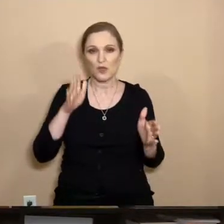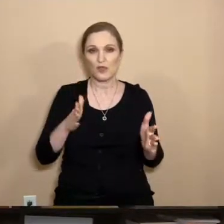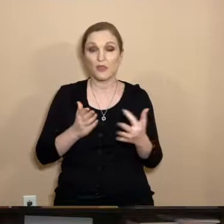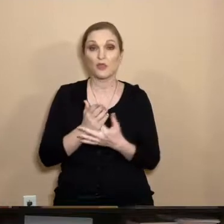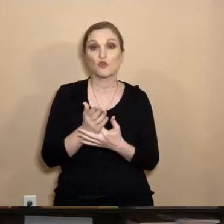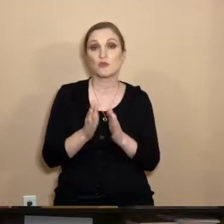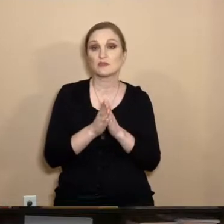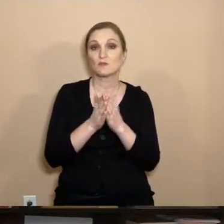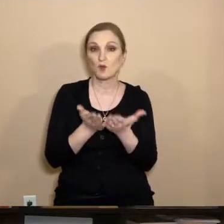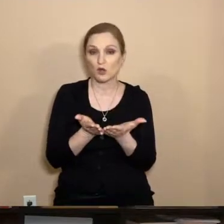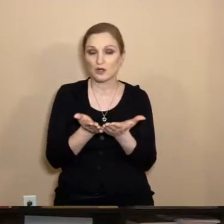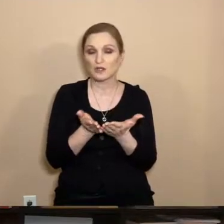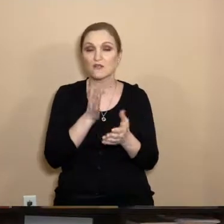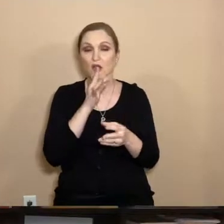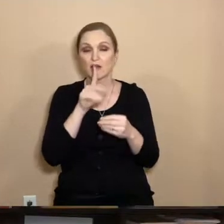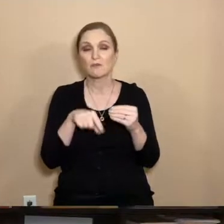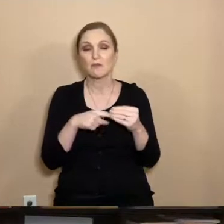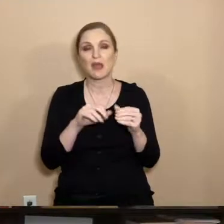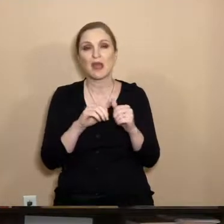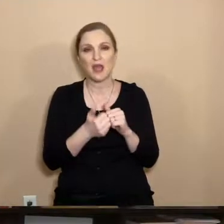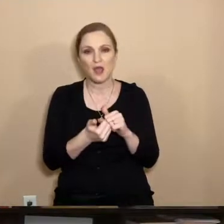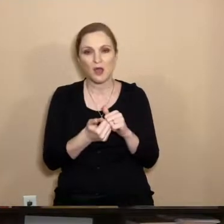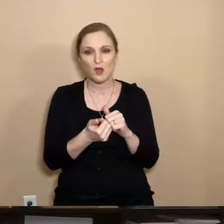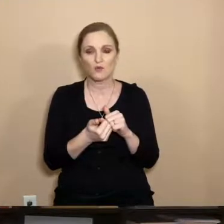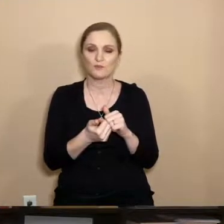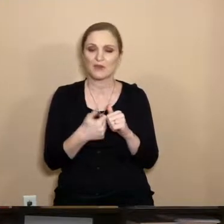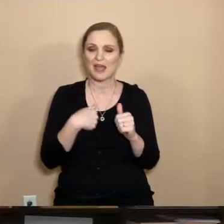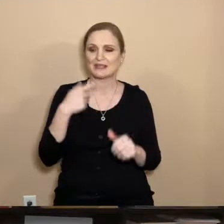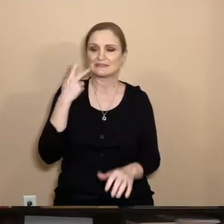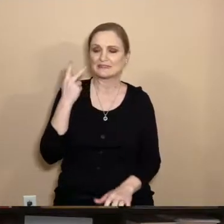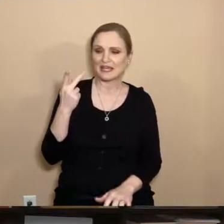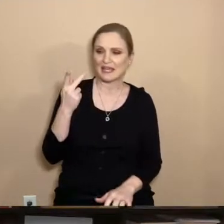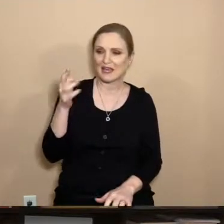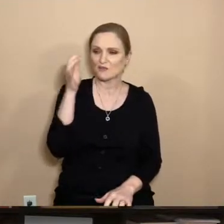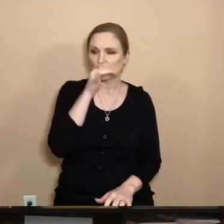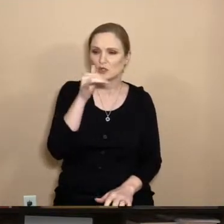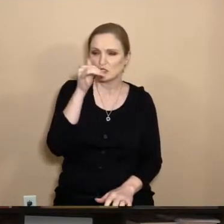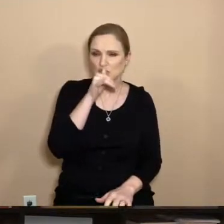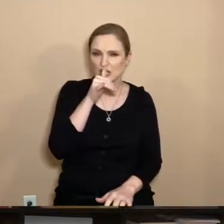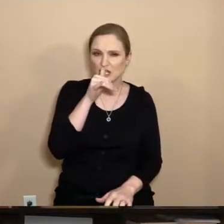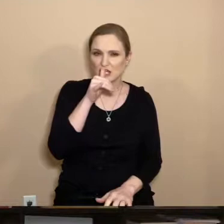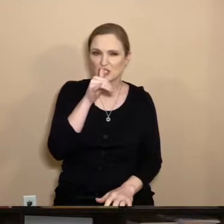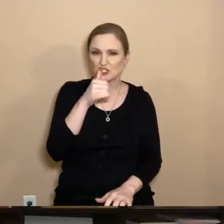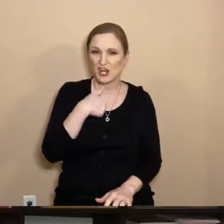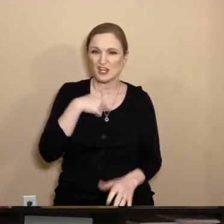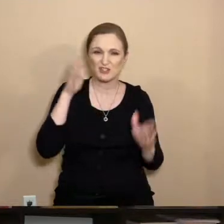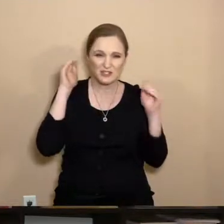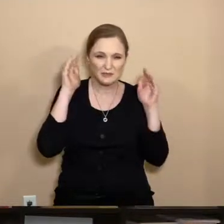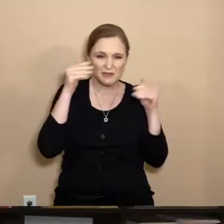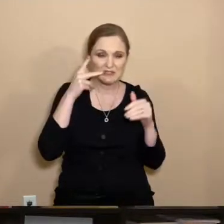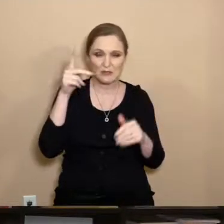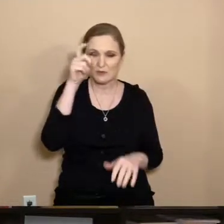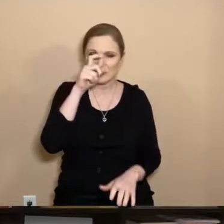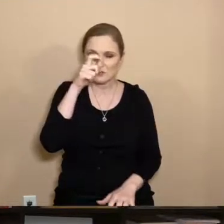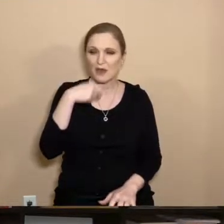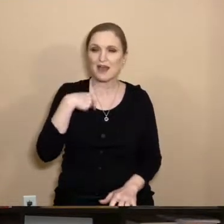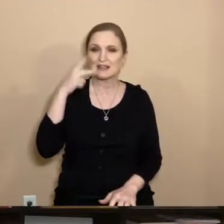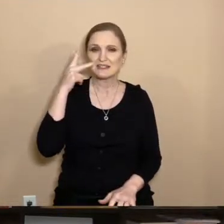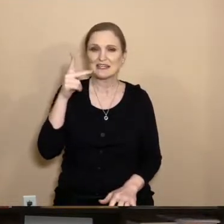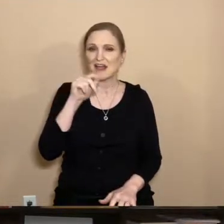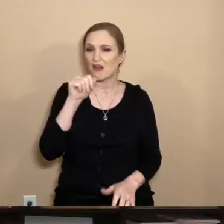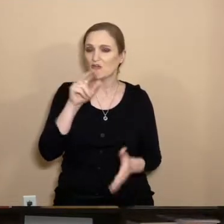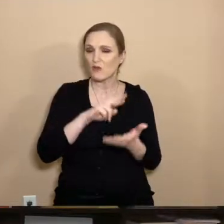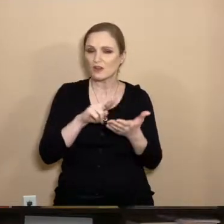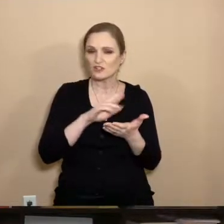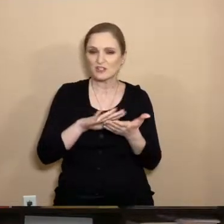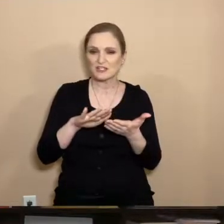this book has talked about how, I see foolishness where I should expect to see wisdom. I see unrighteousness where I expect to